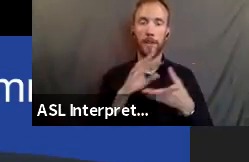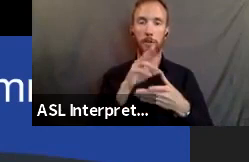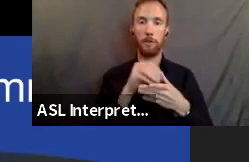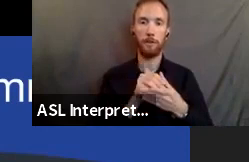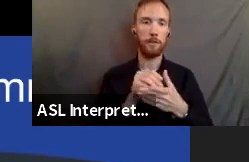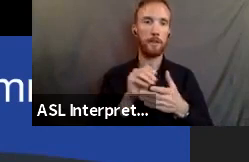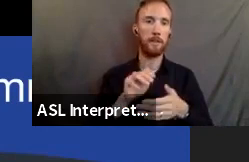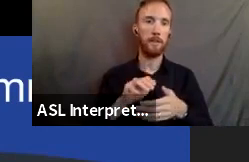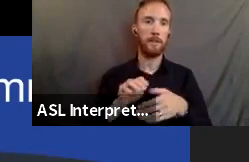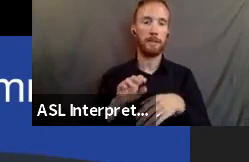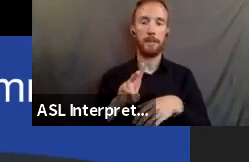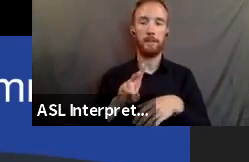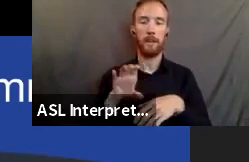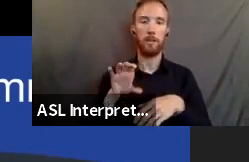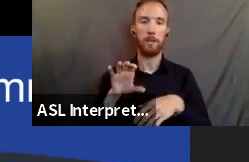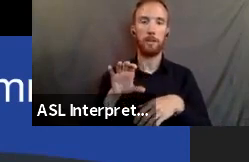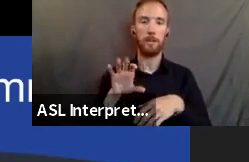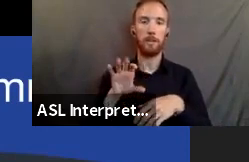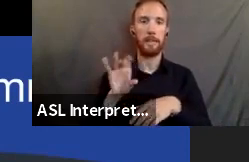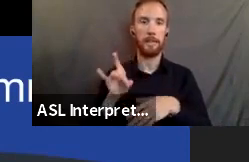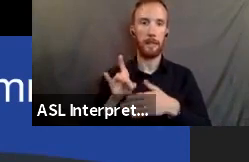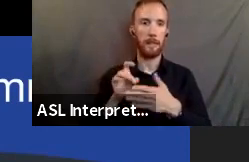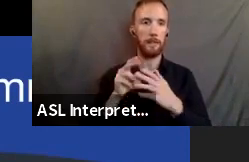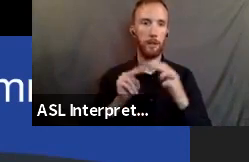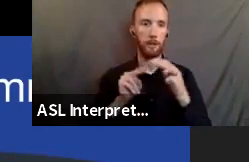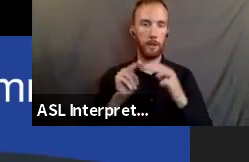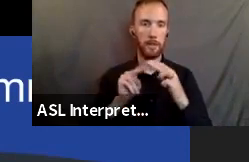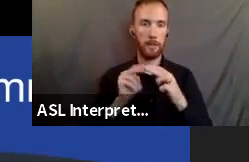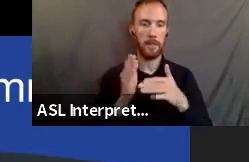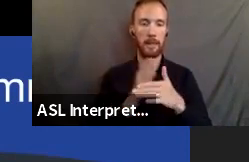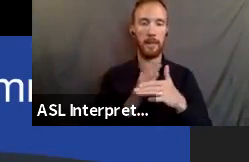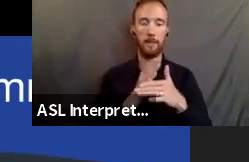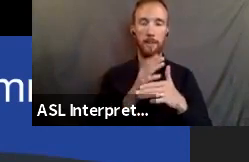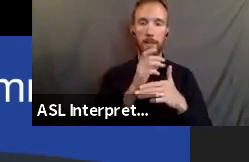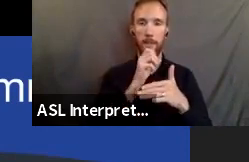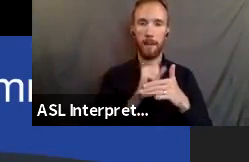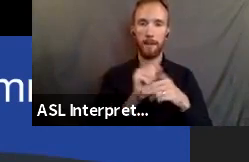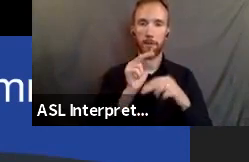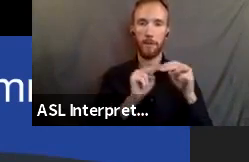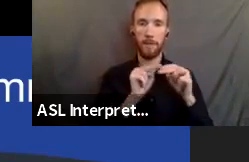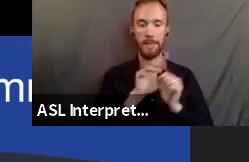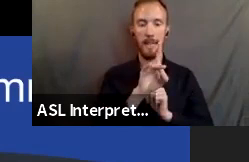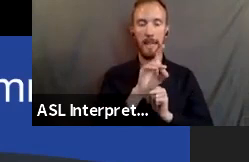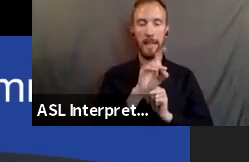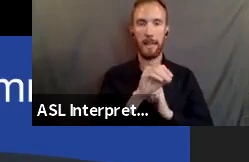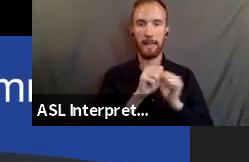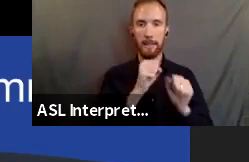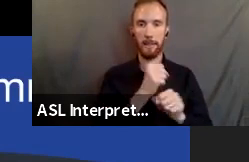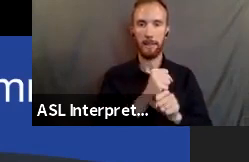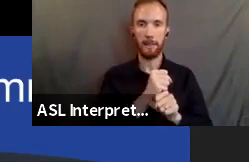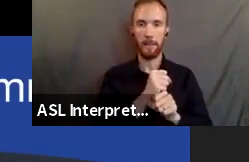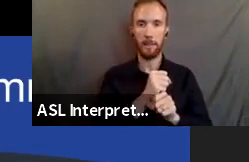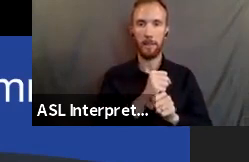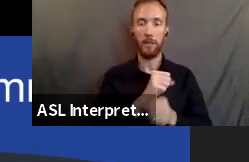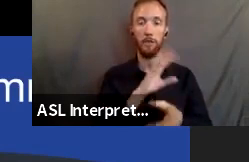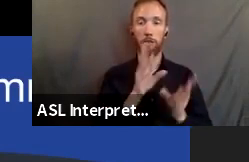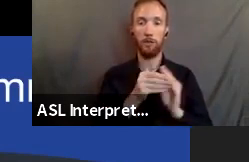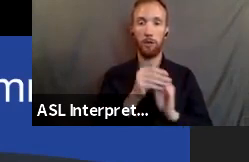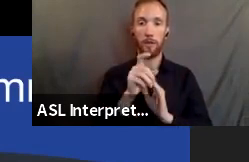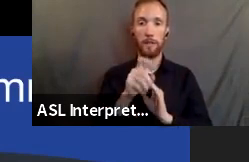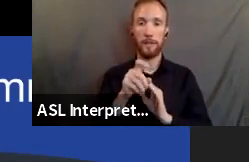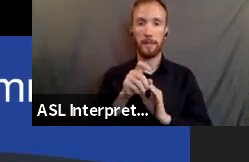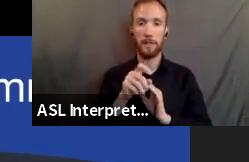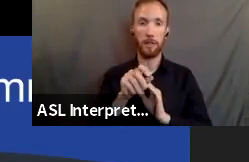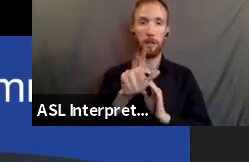and 798 buildings our average facility is over 80 years old and the total cps facility need is over 3 billion